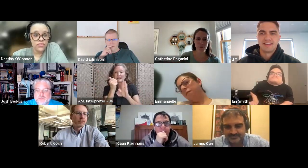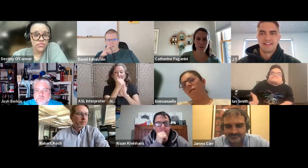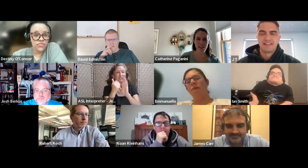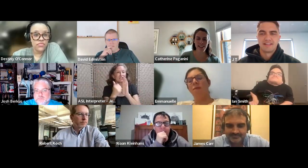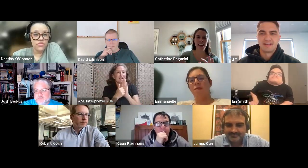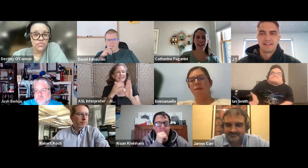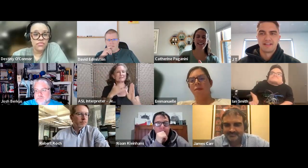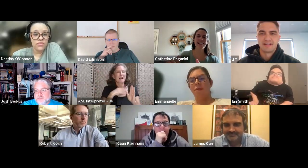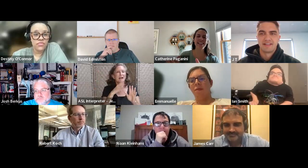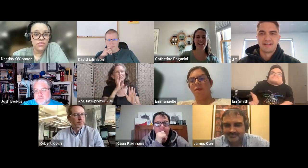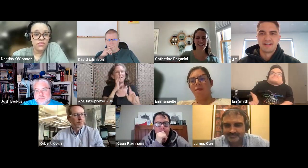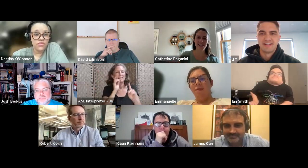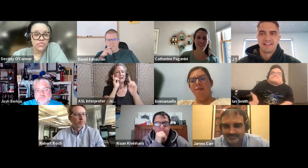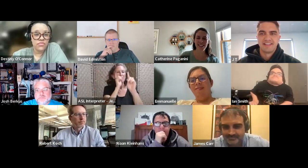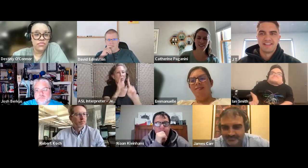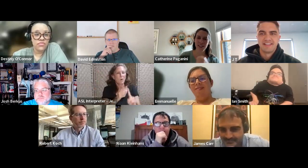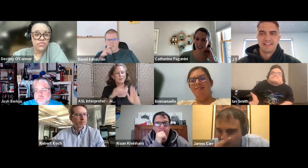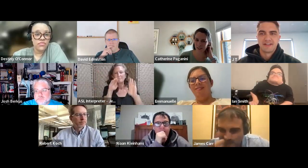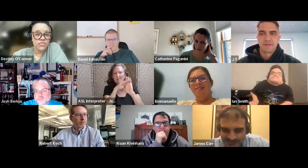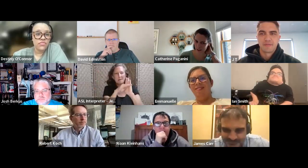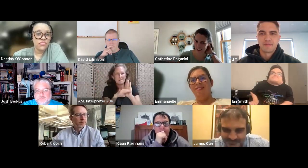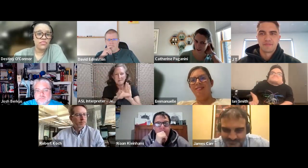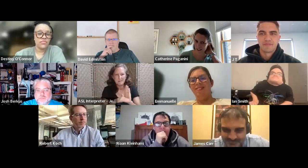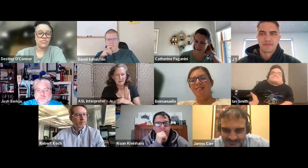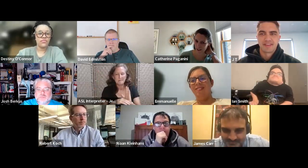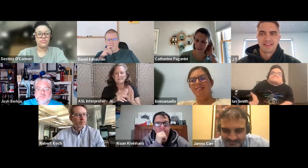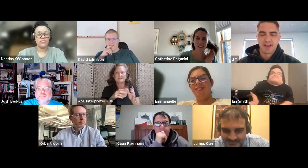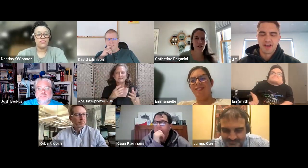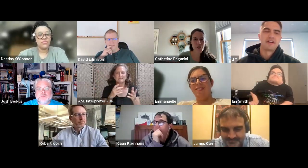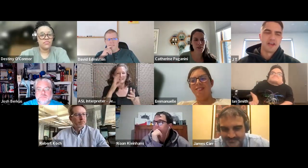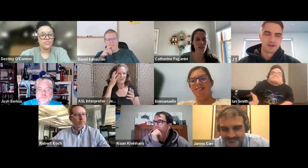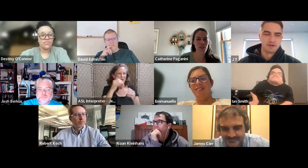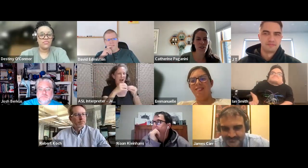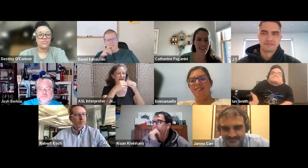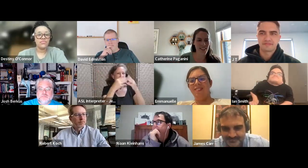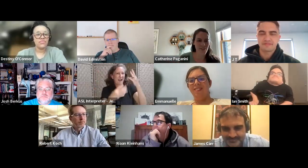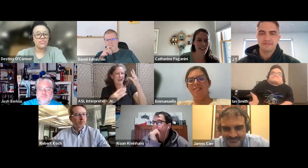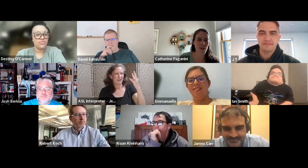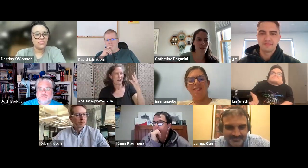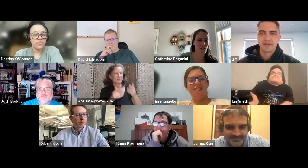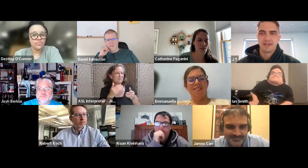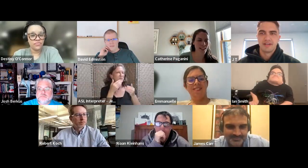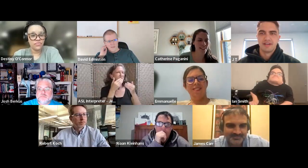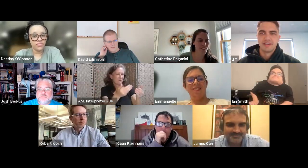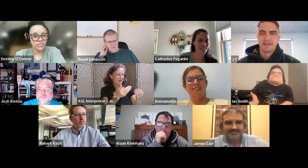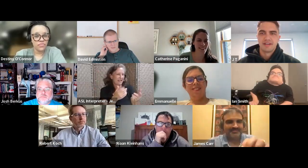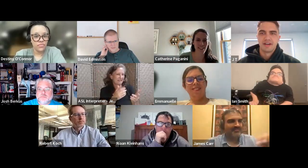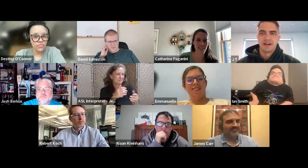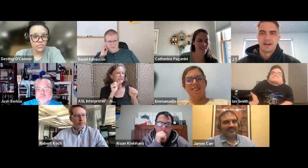gonna, everything that I say, it's in there already, it's the meeting notes as well, that's why it's so long. So okay. Just go ahead and we can always do